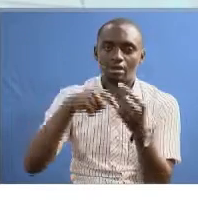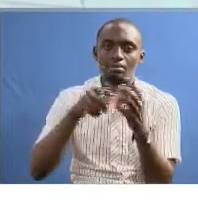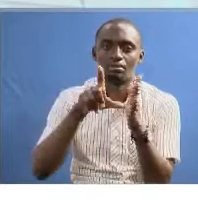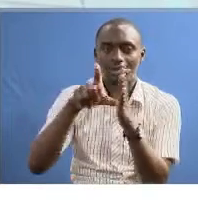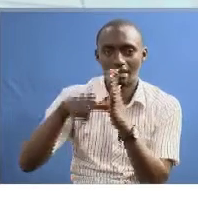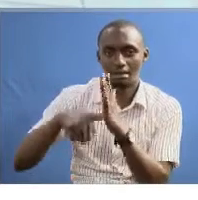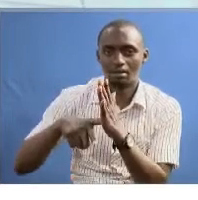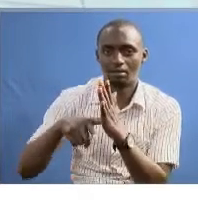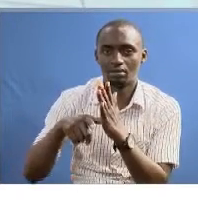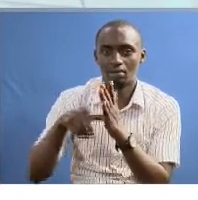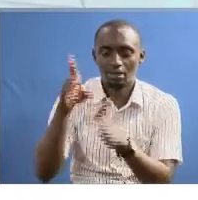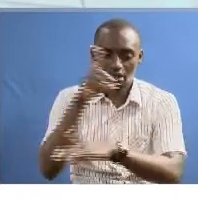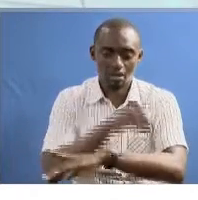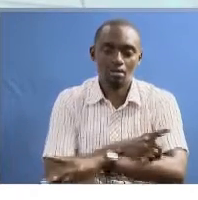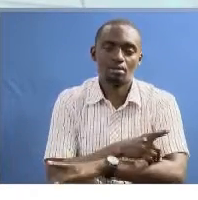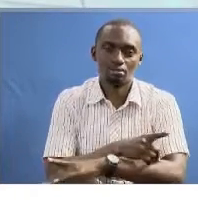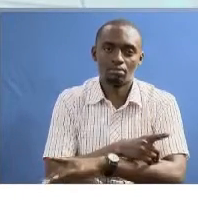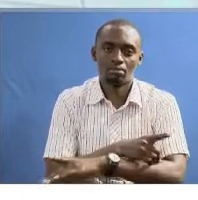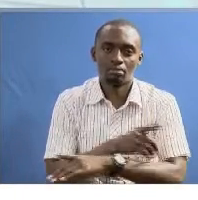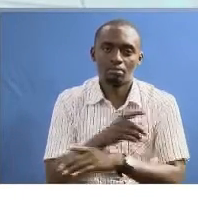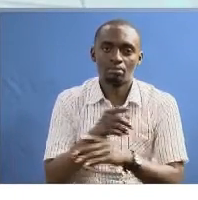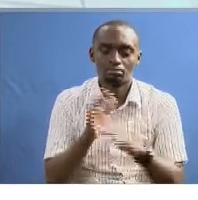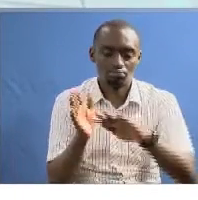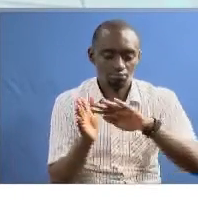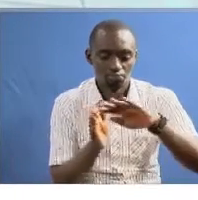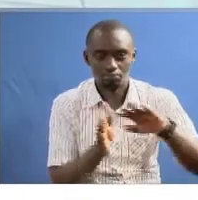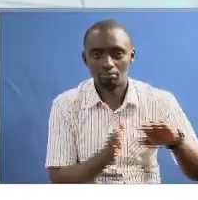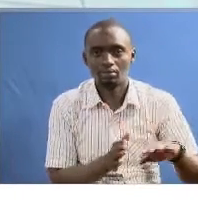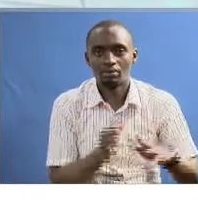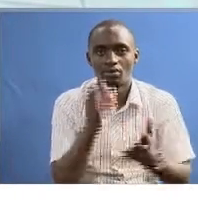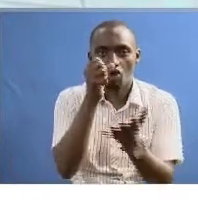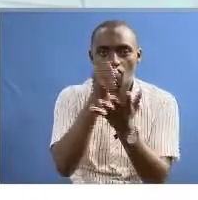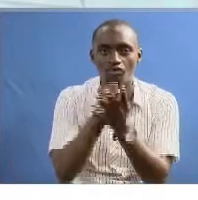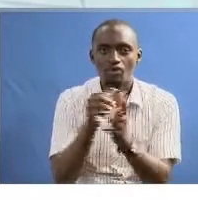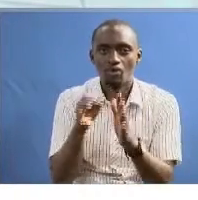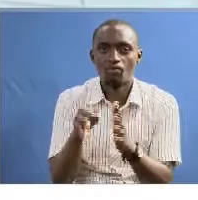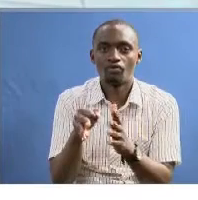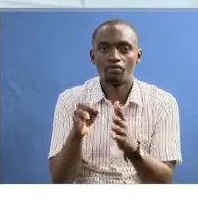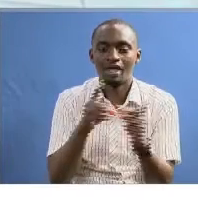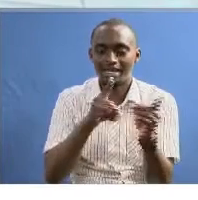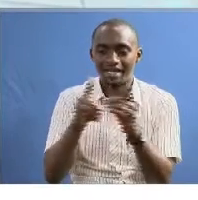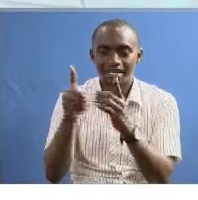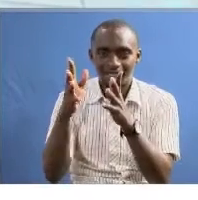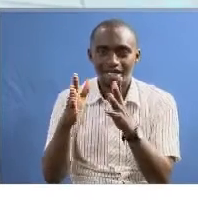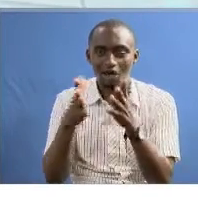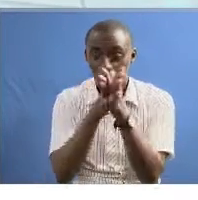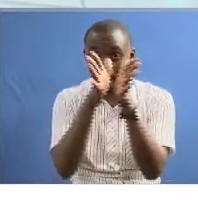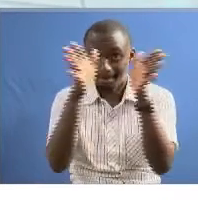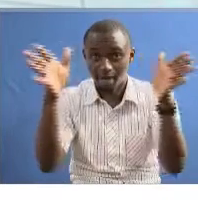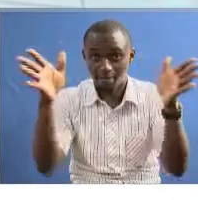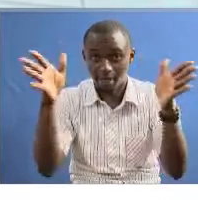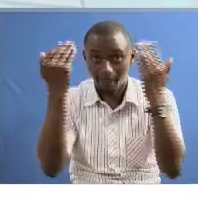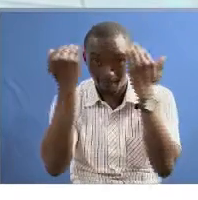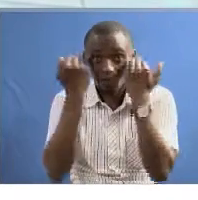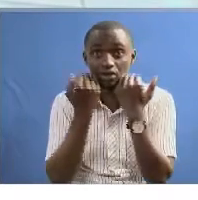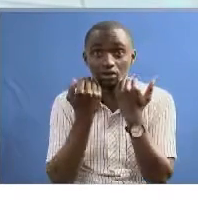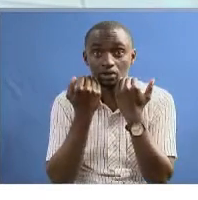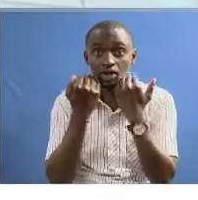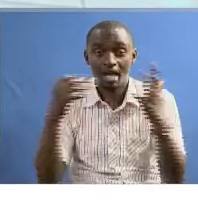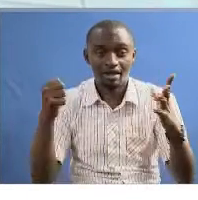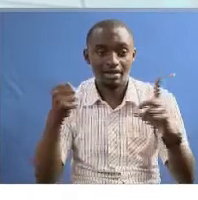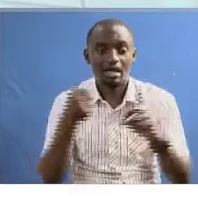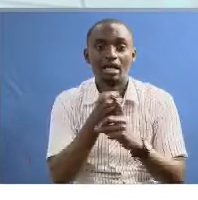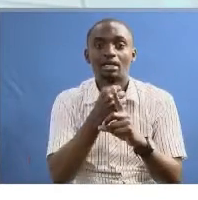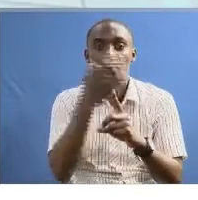later in the day in our subsequent bulletins. However, moving on, the Office of the Director of Public Prosecution has come under attack